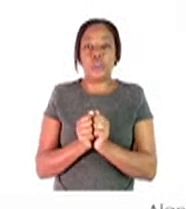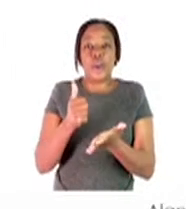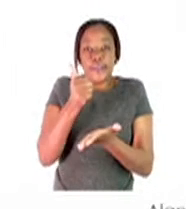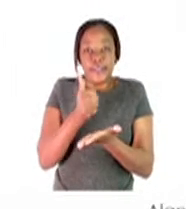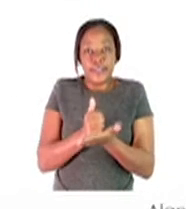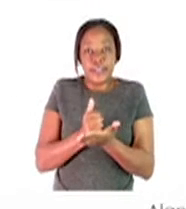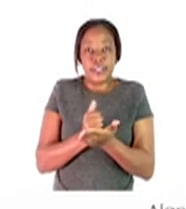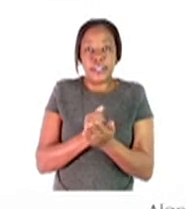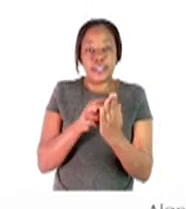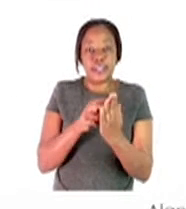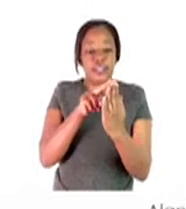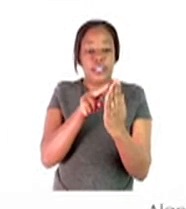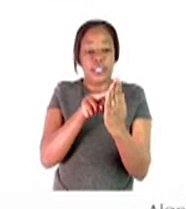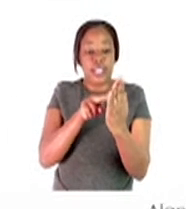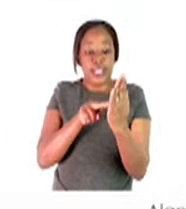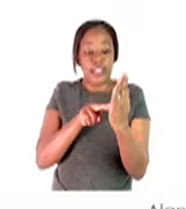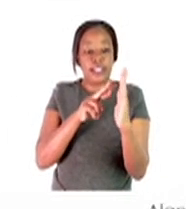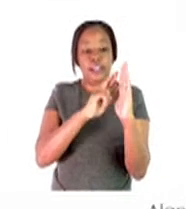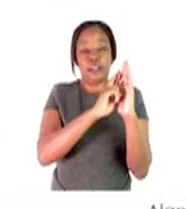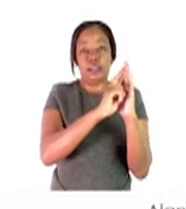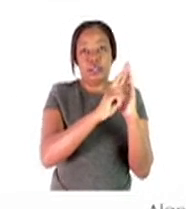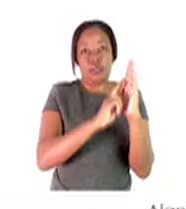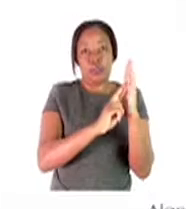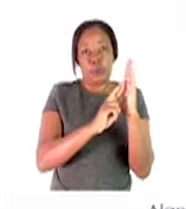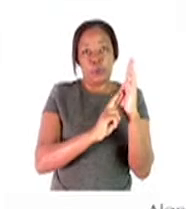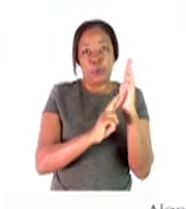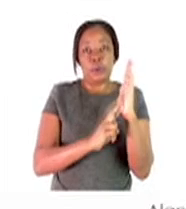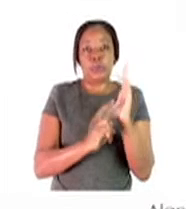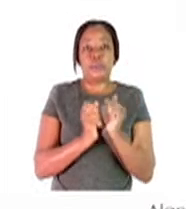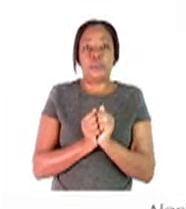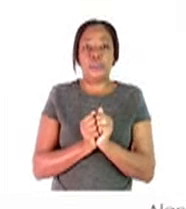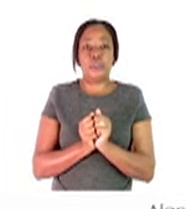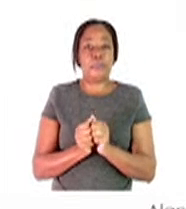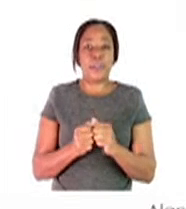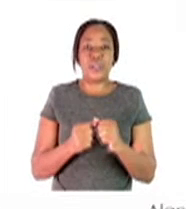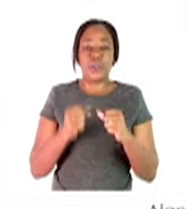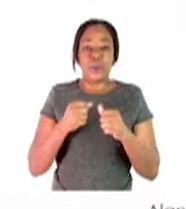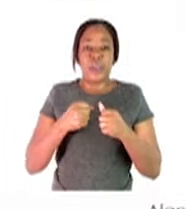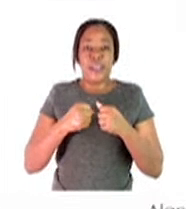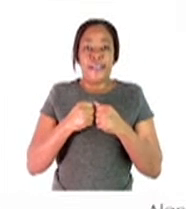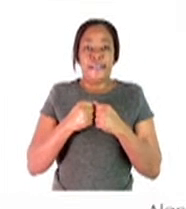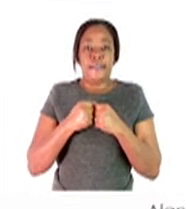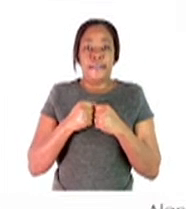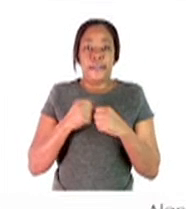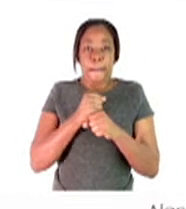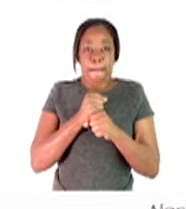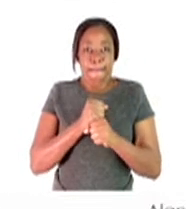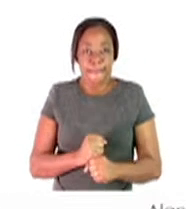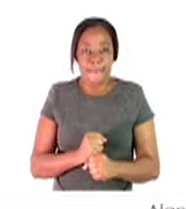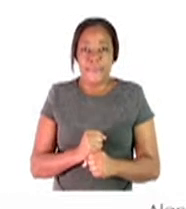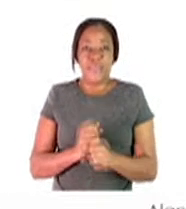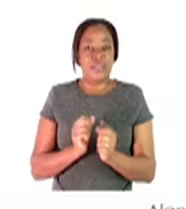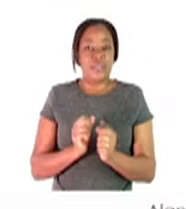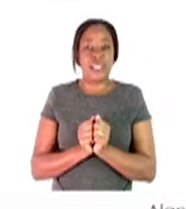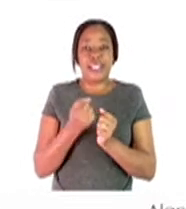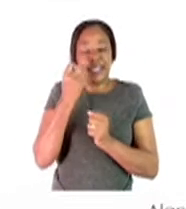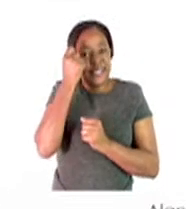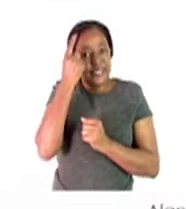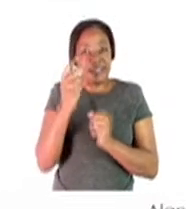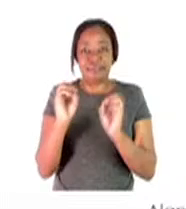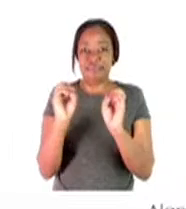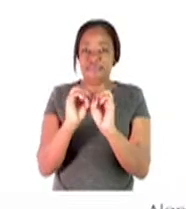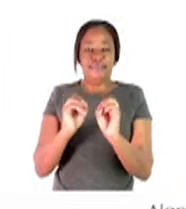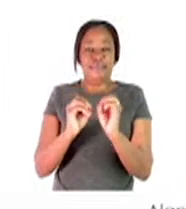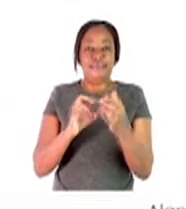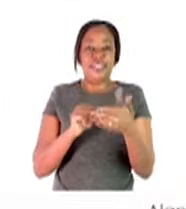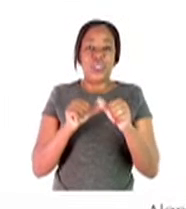the instructions, but he found them so difficult. He did not understand them. He read